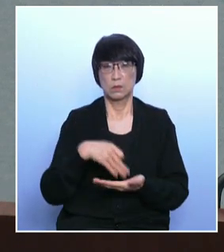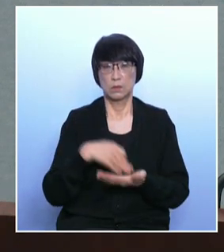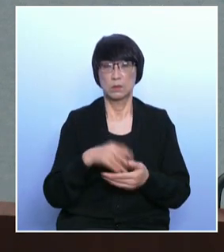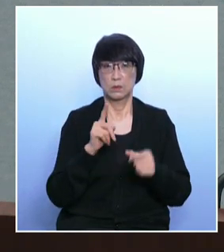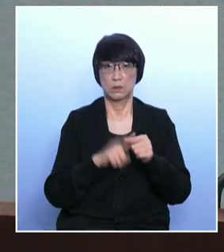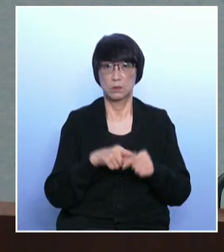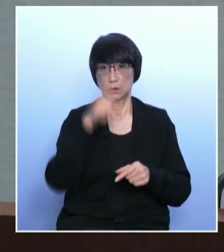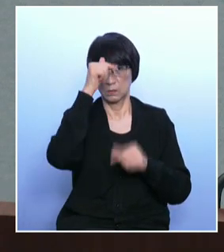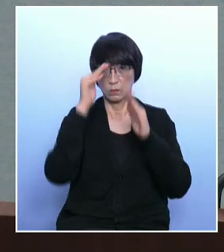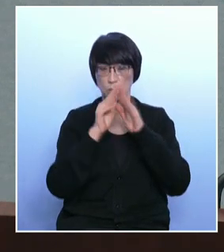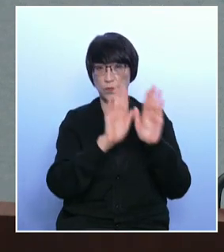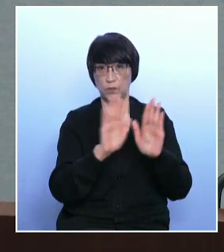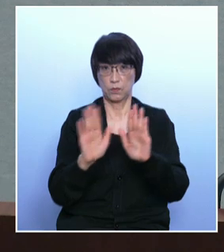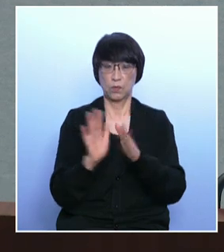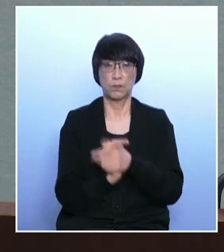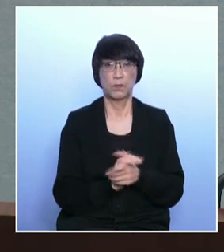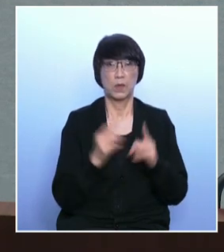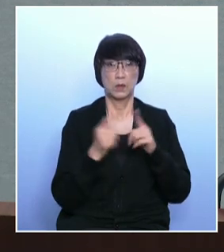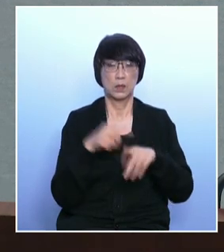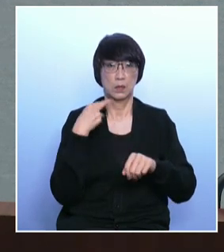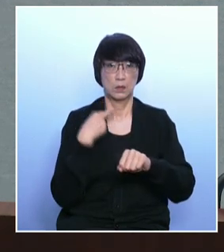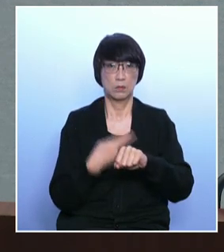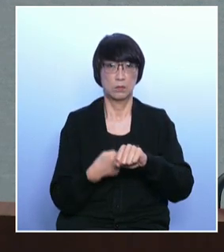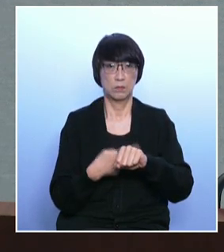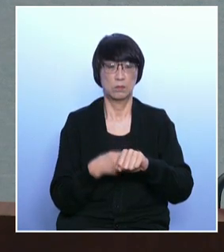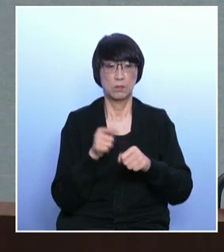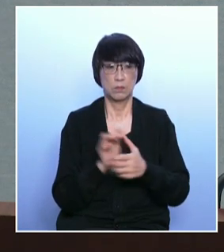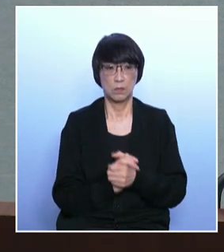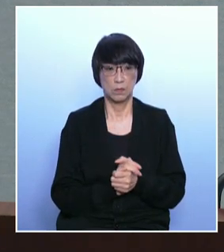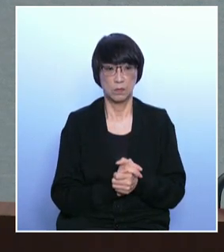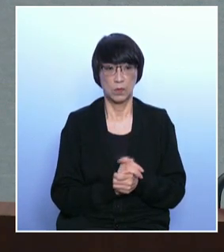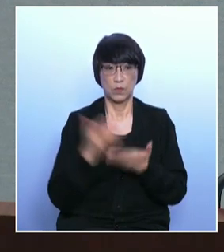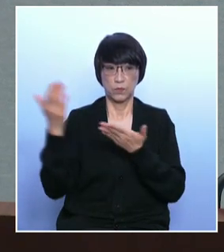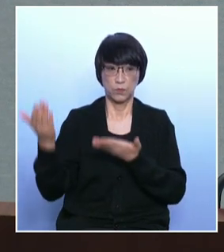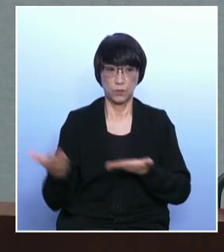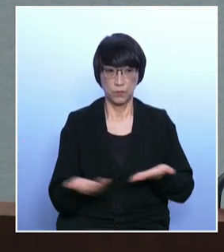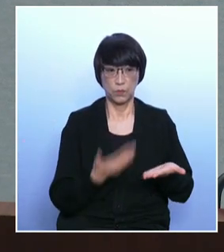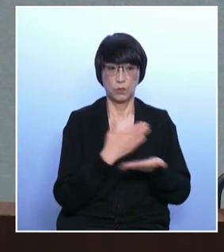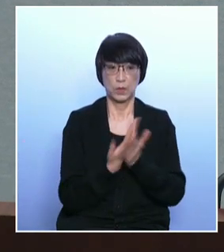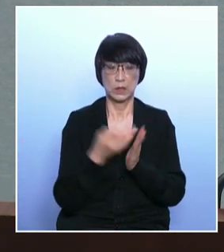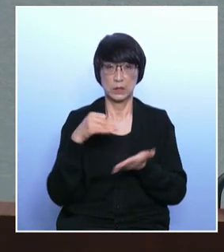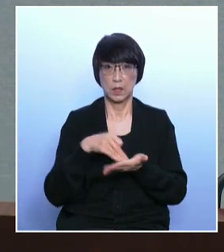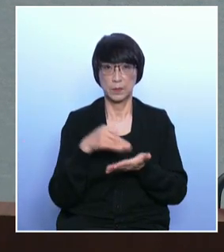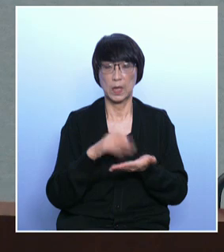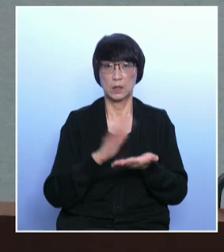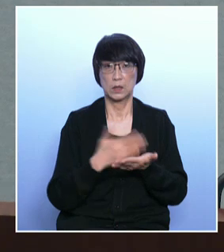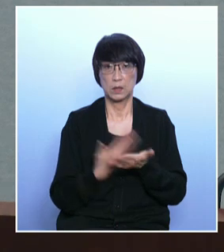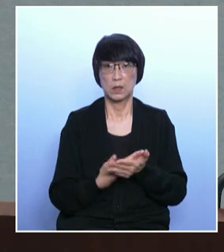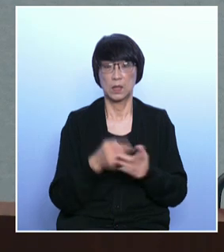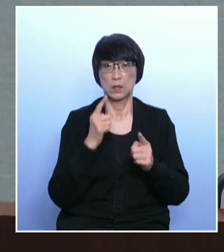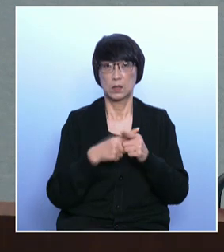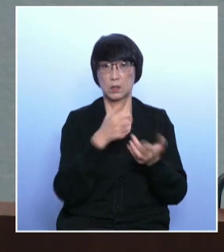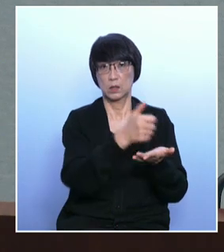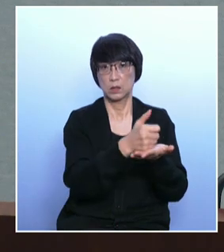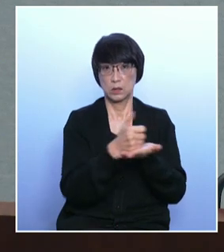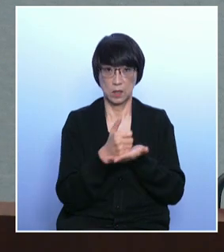talents to come to the CMH to provide services in honorary capacity and